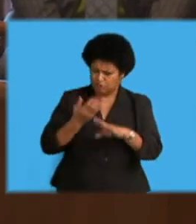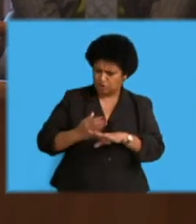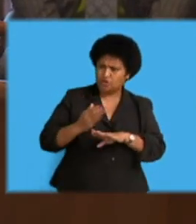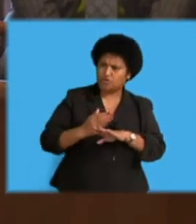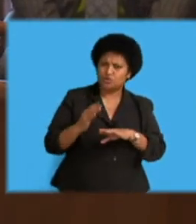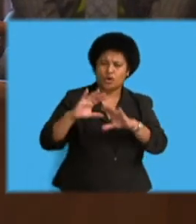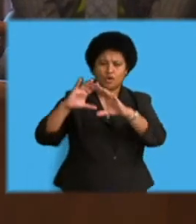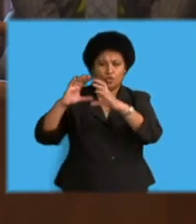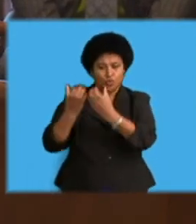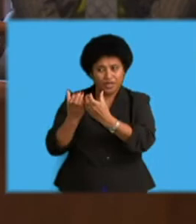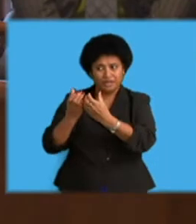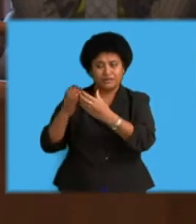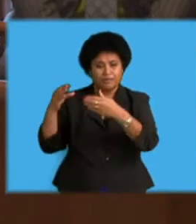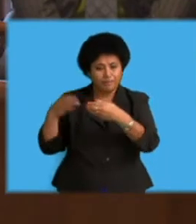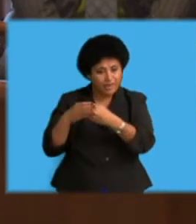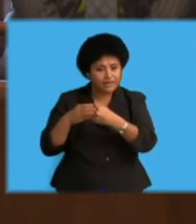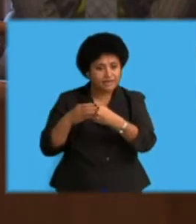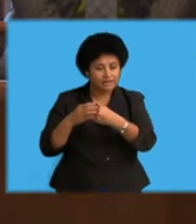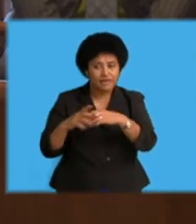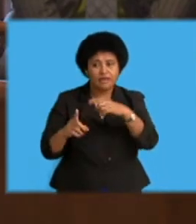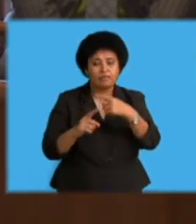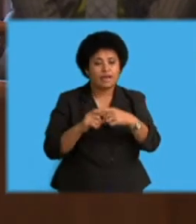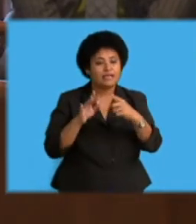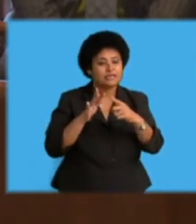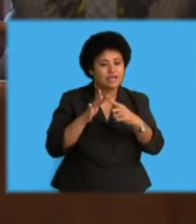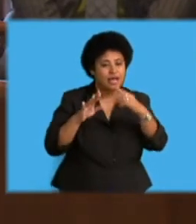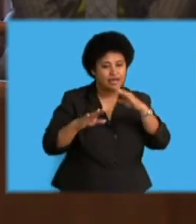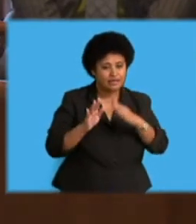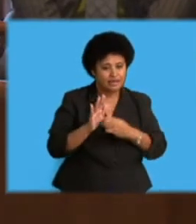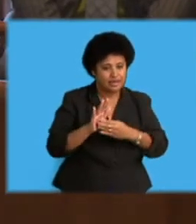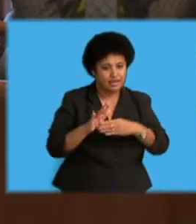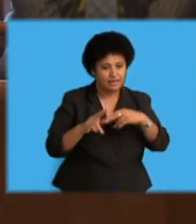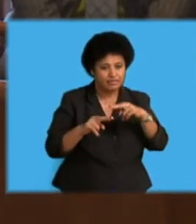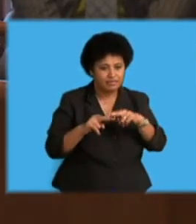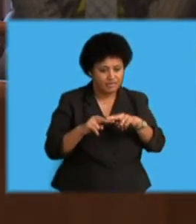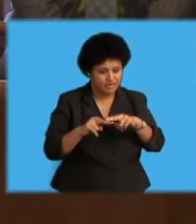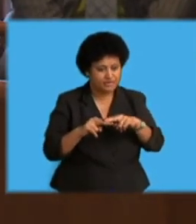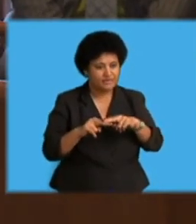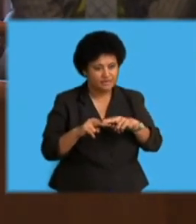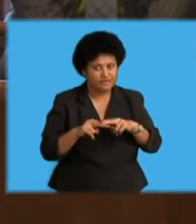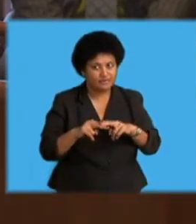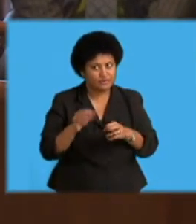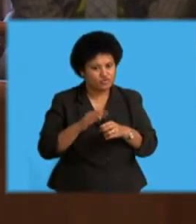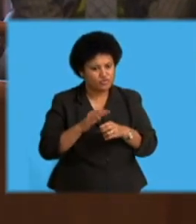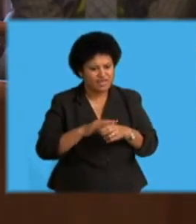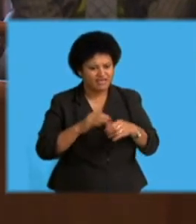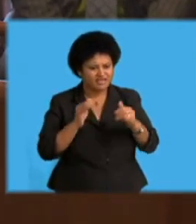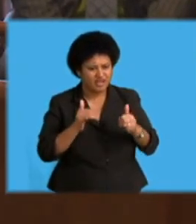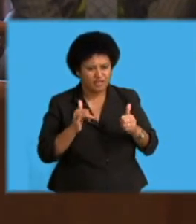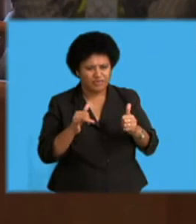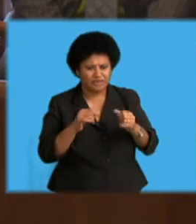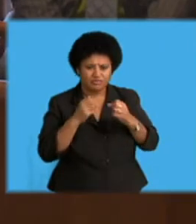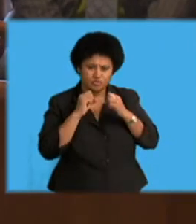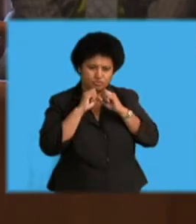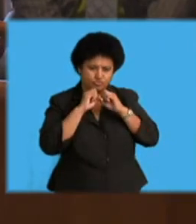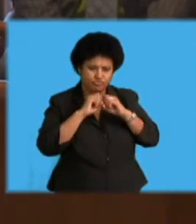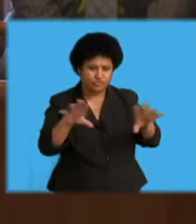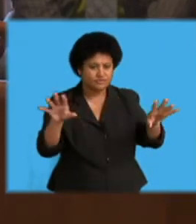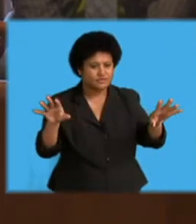to make actual calls on the economies of individual countries in such a public manner. It's a very rare